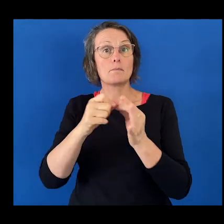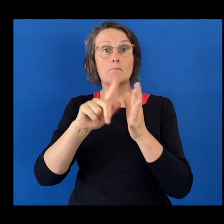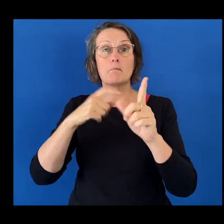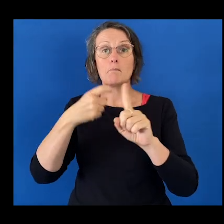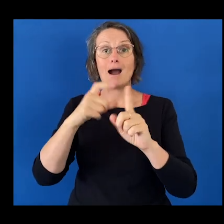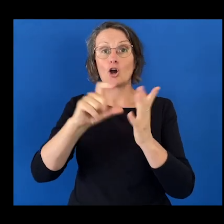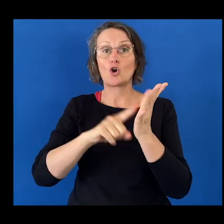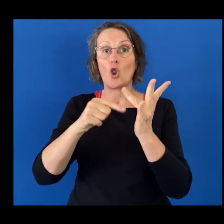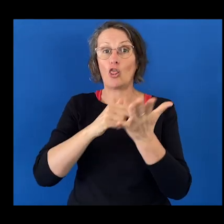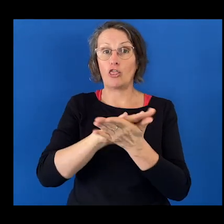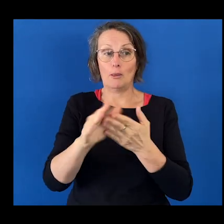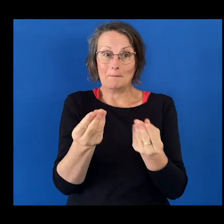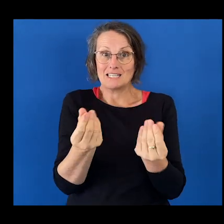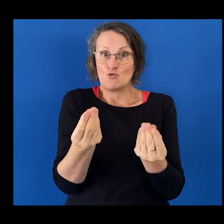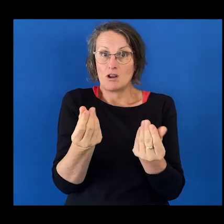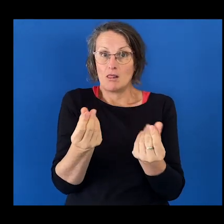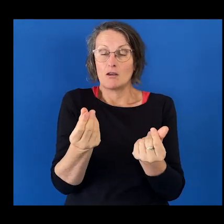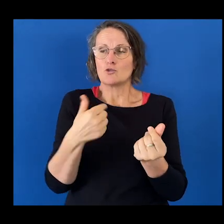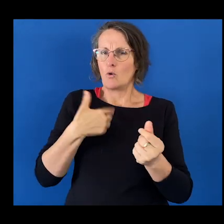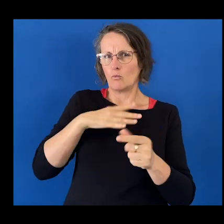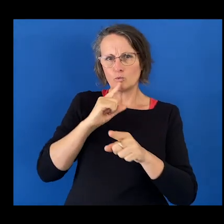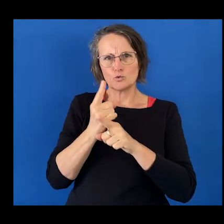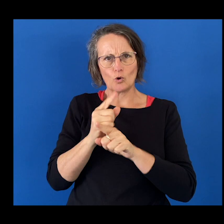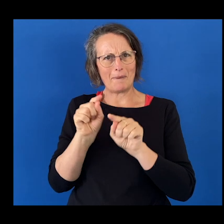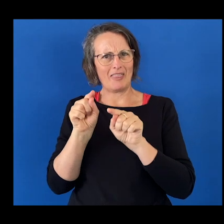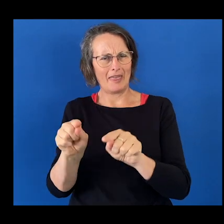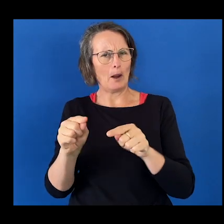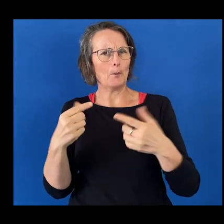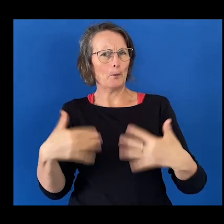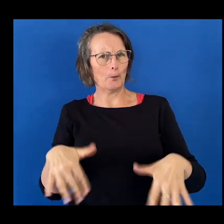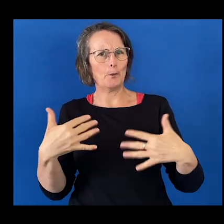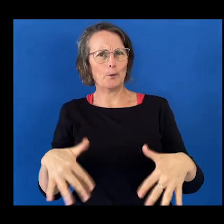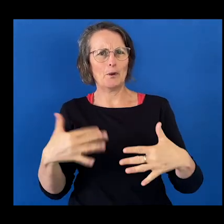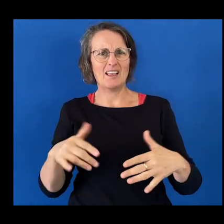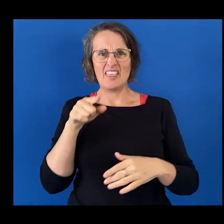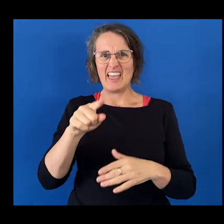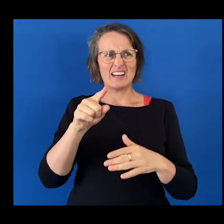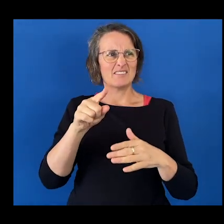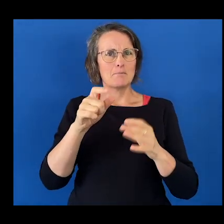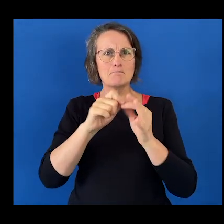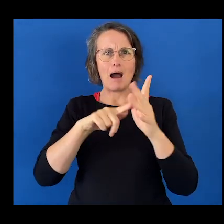much about this material, the materiality of bark cloth, extraordinary